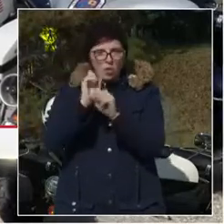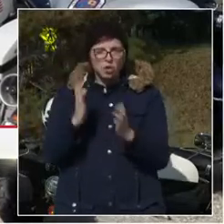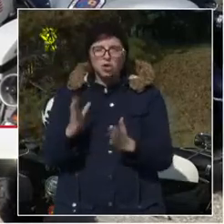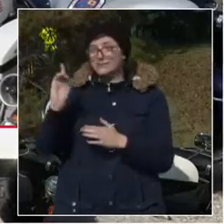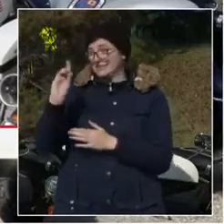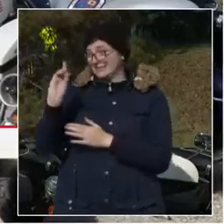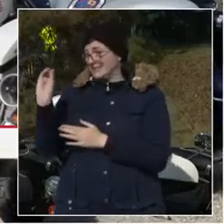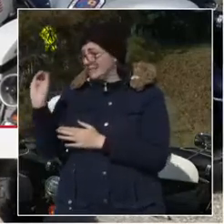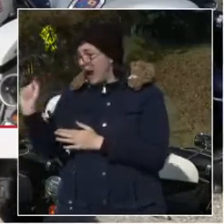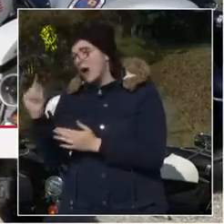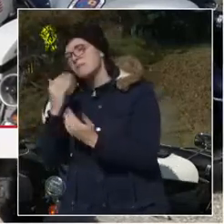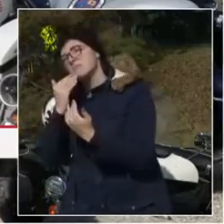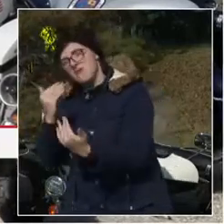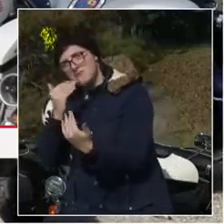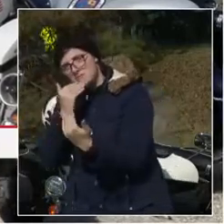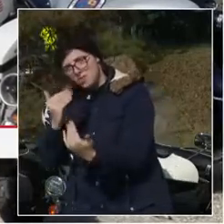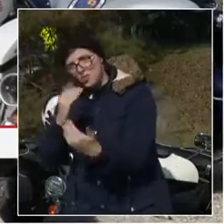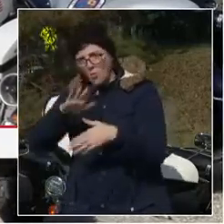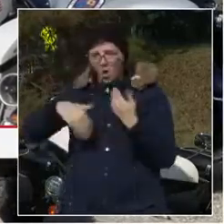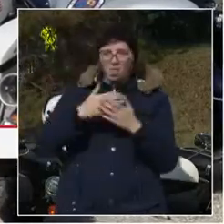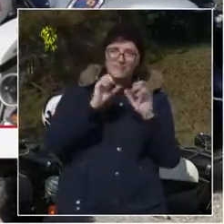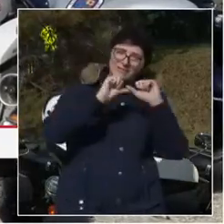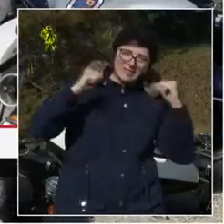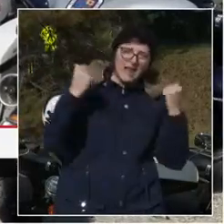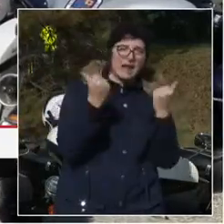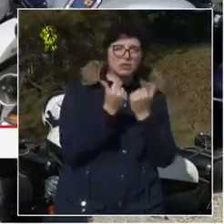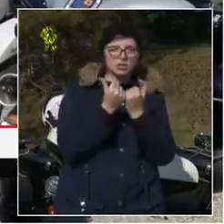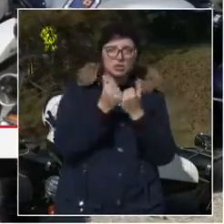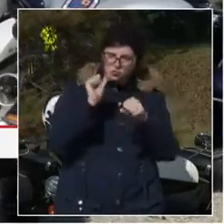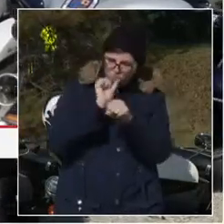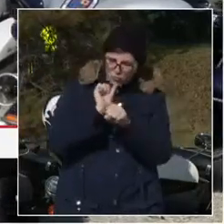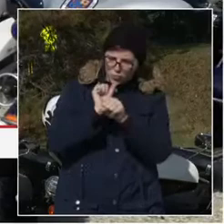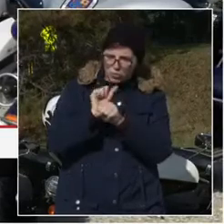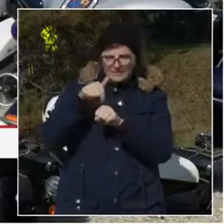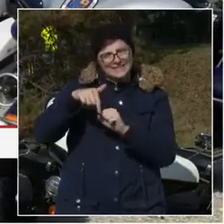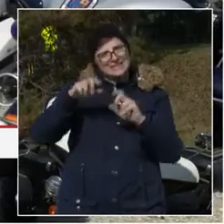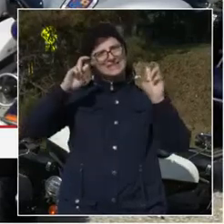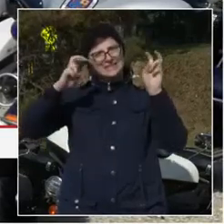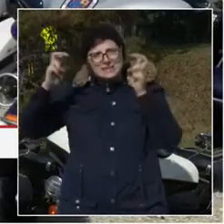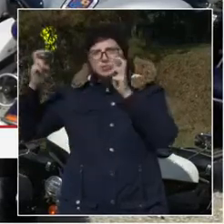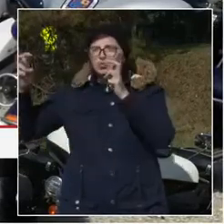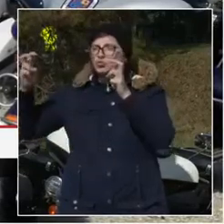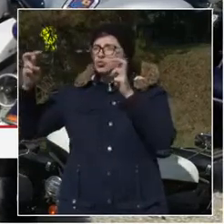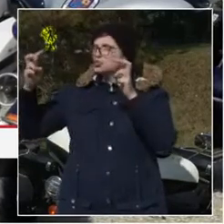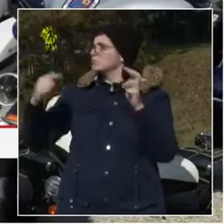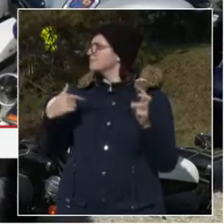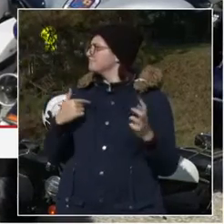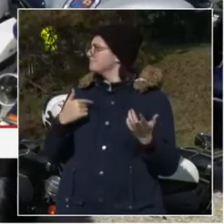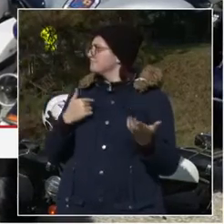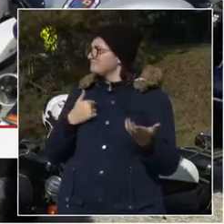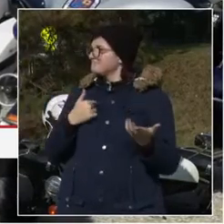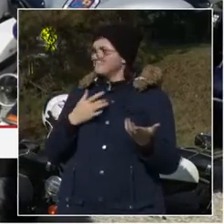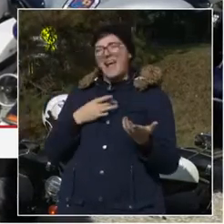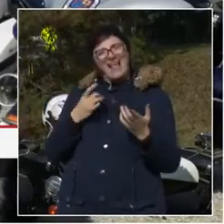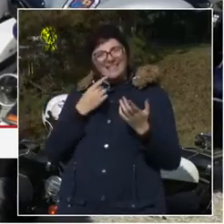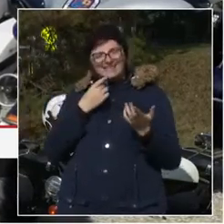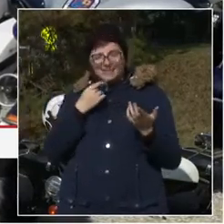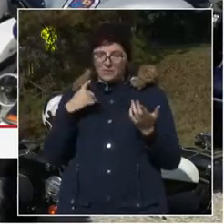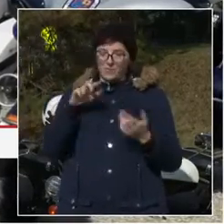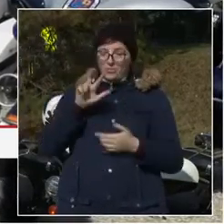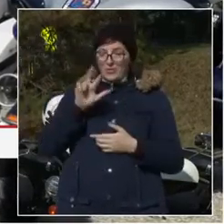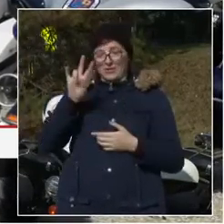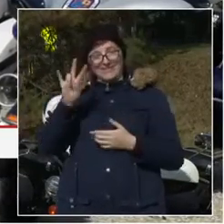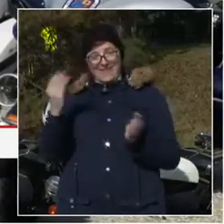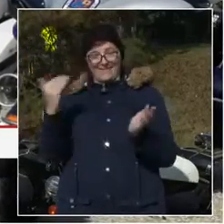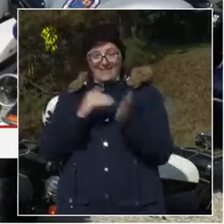DDOT and in all of our agencies that are working on these issues. As I like to say, we're